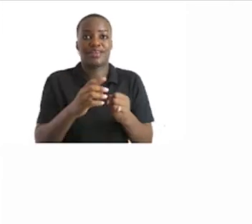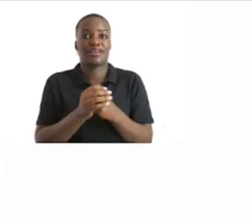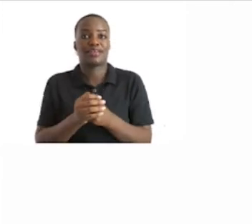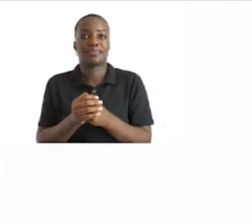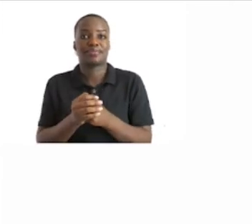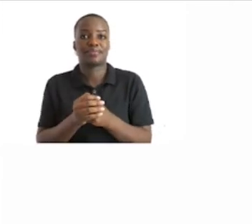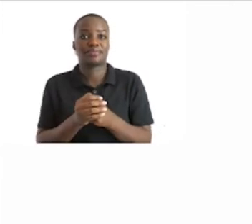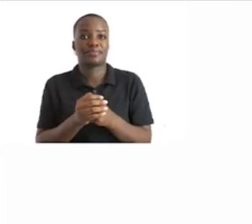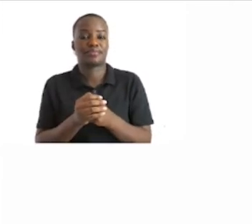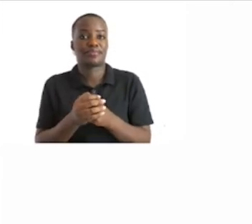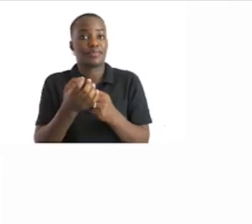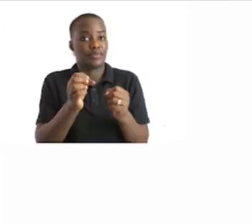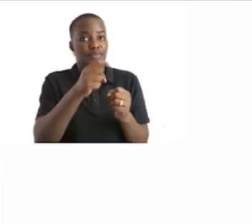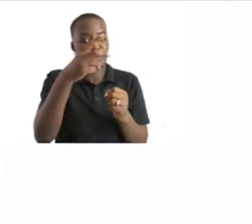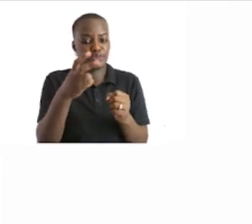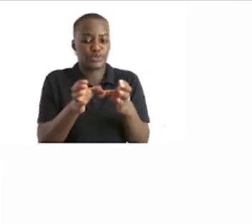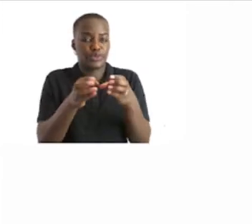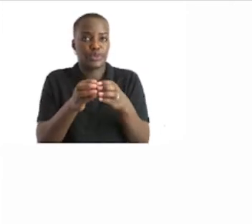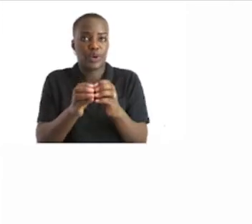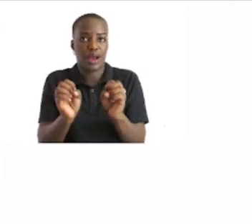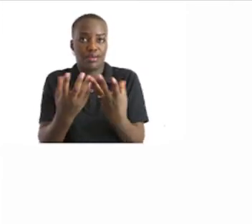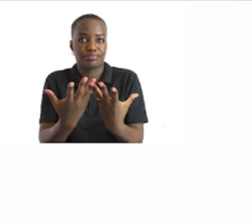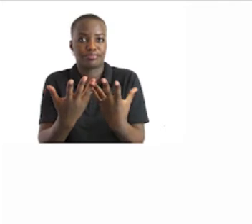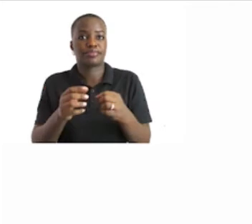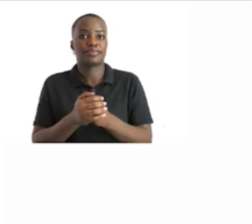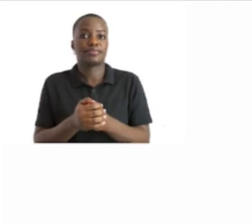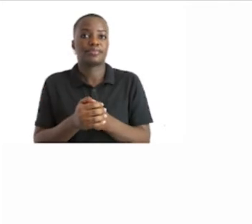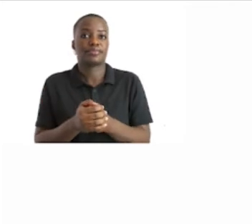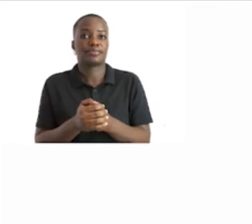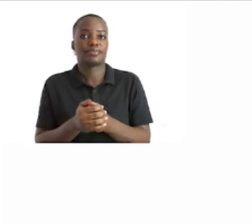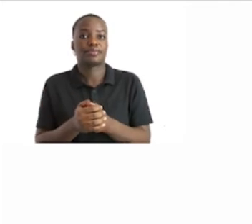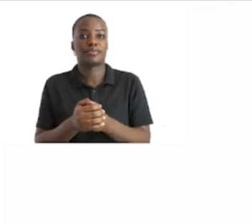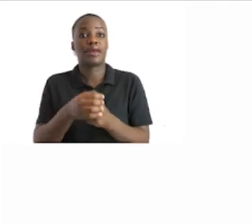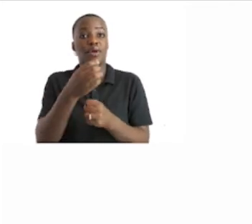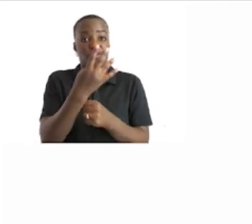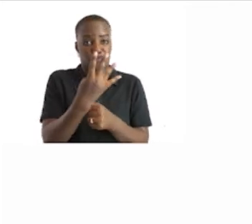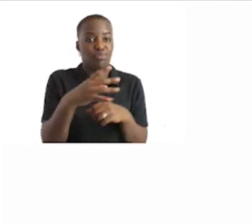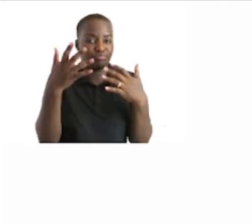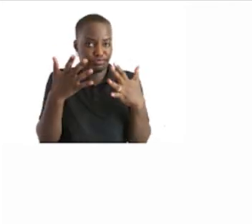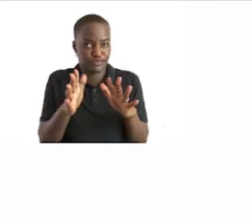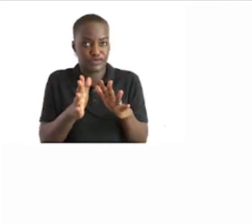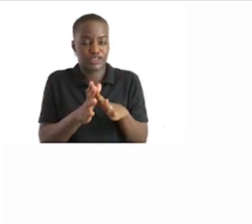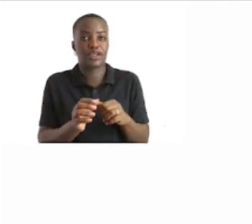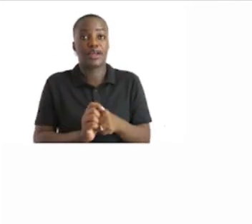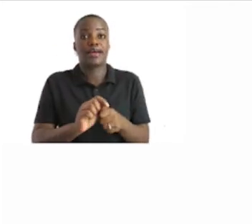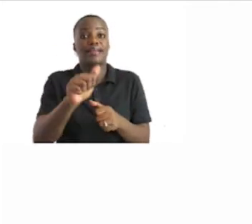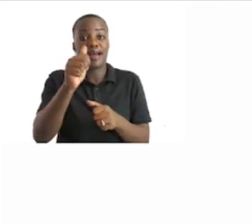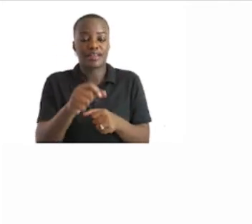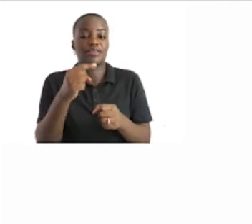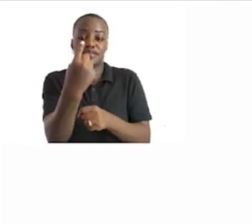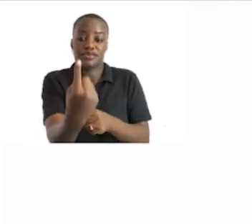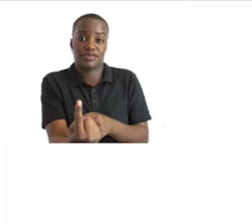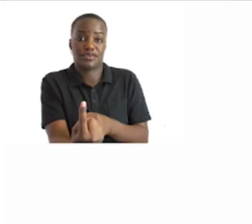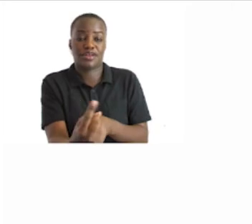many groups they already have. They have done number 2 and number 4 for you, so you don't have to draw any circles there.